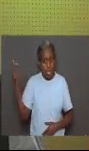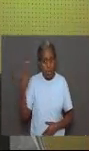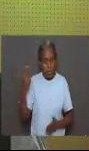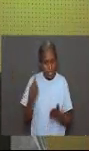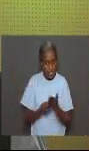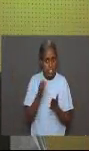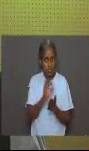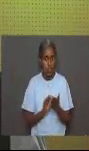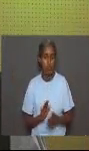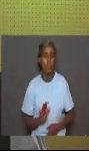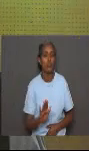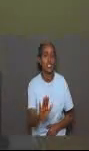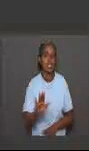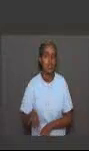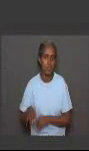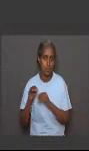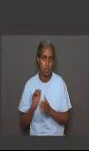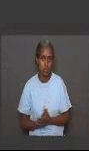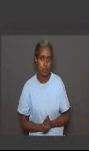formula yourselves, students.